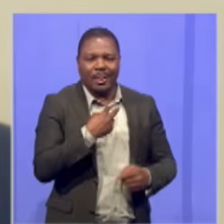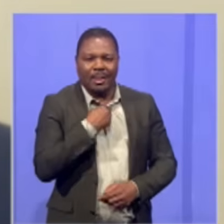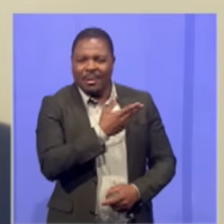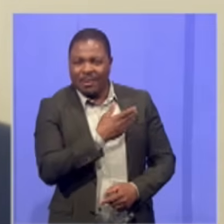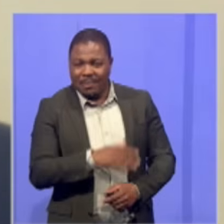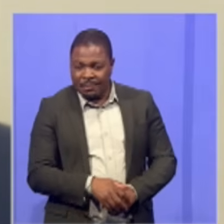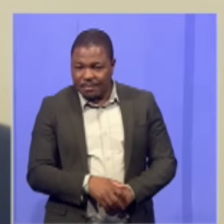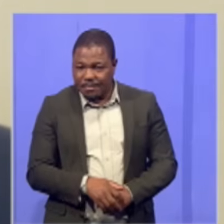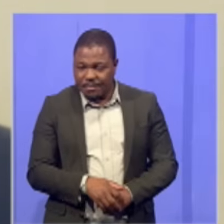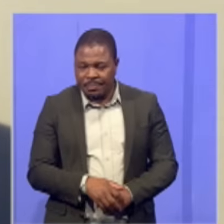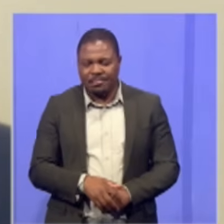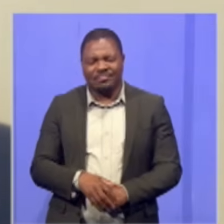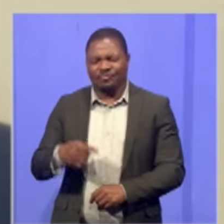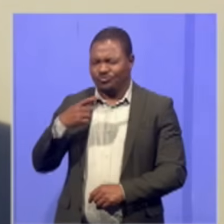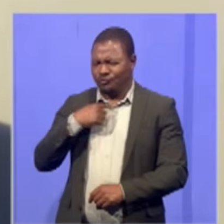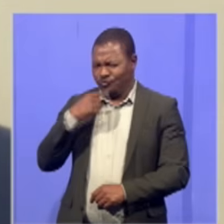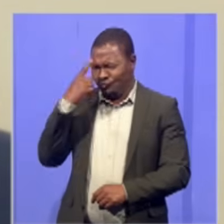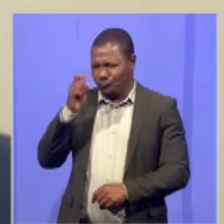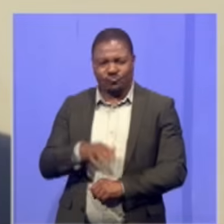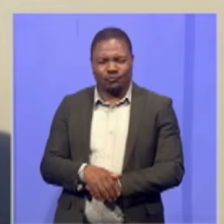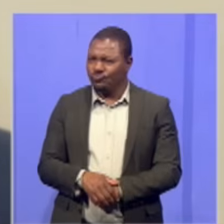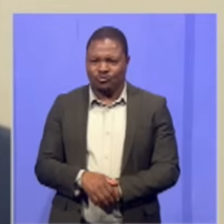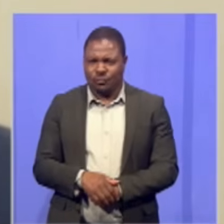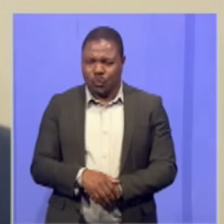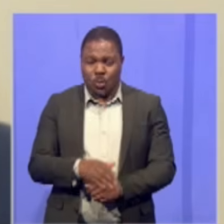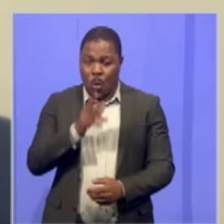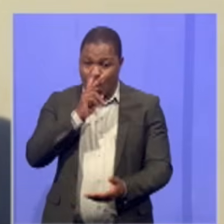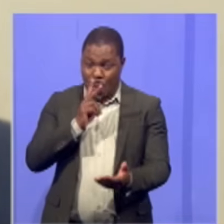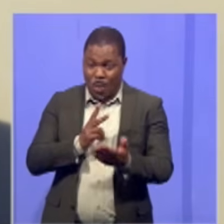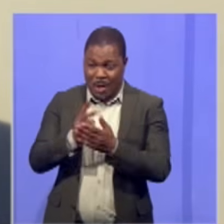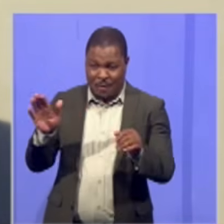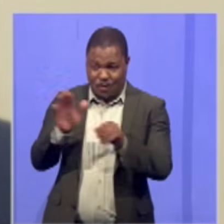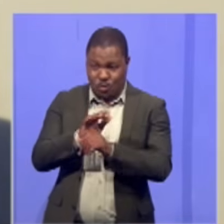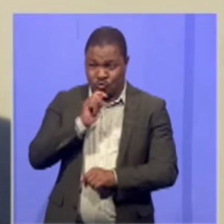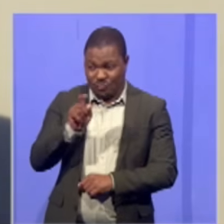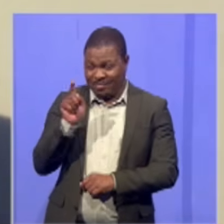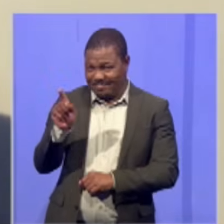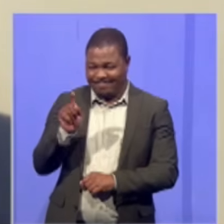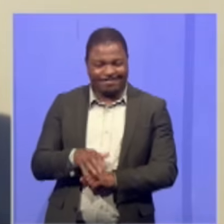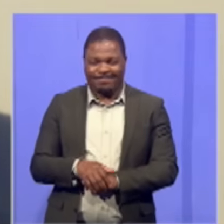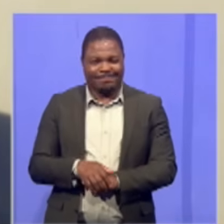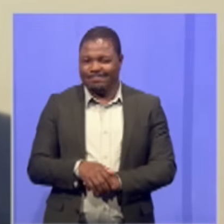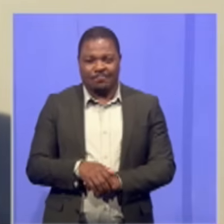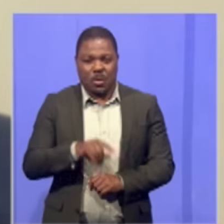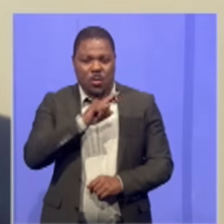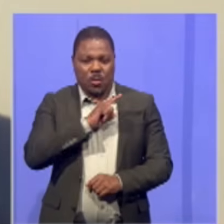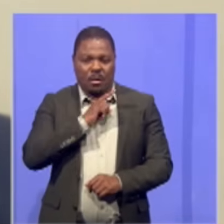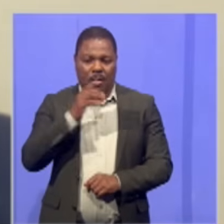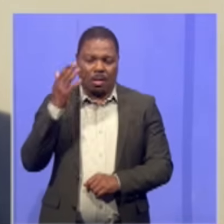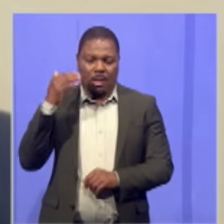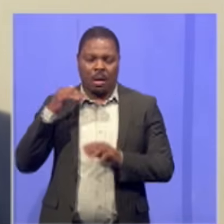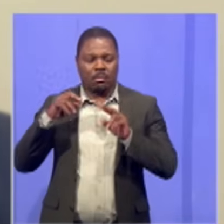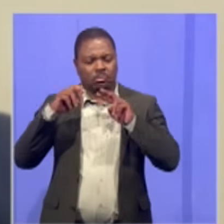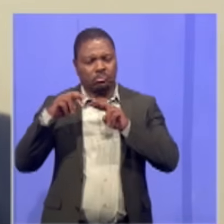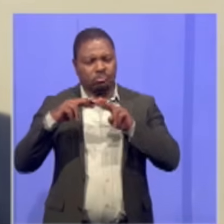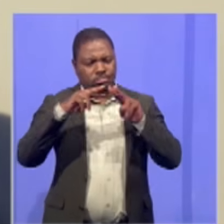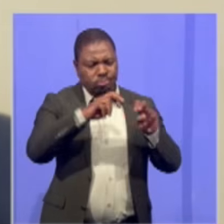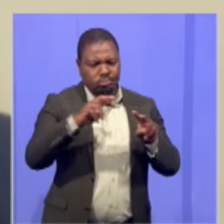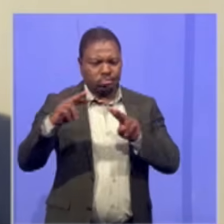nana re ha se nnete e leng re felletse hore e ka mora hore ho be le diphuputso tse jwalo ho